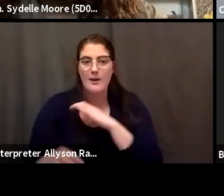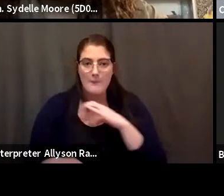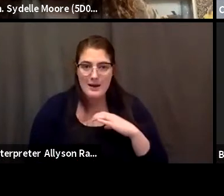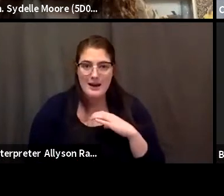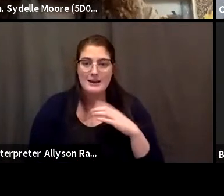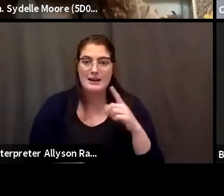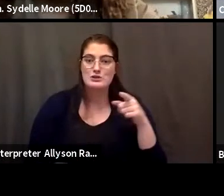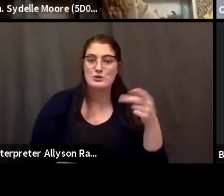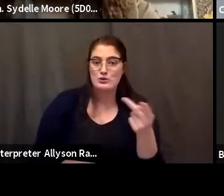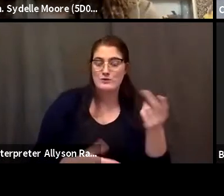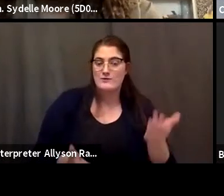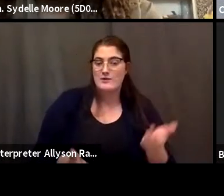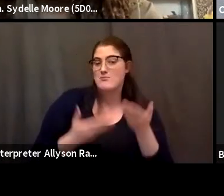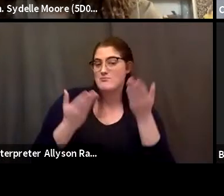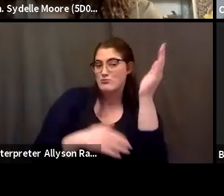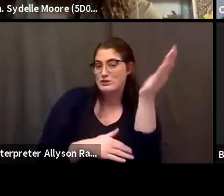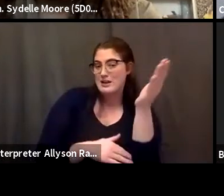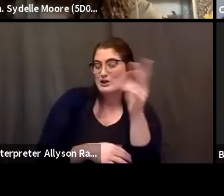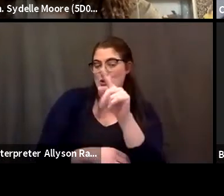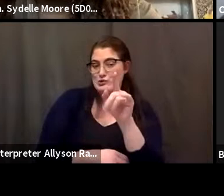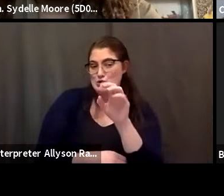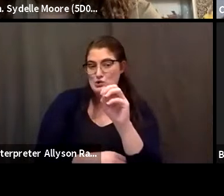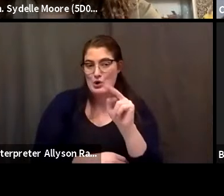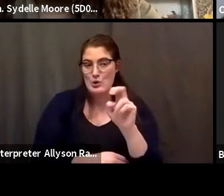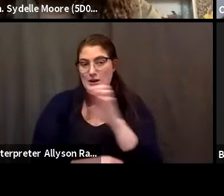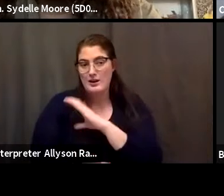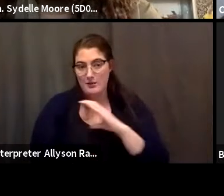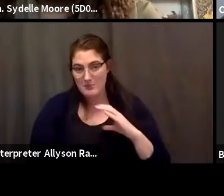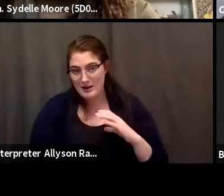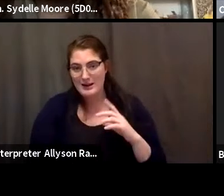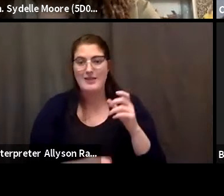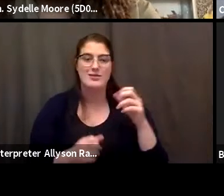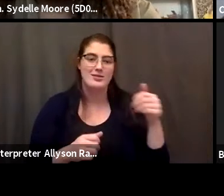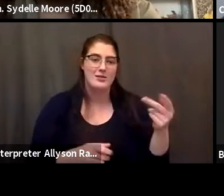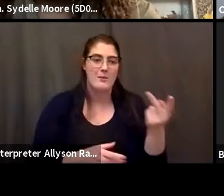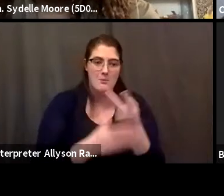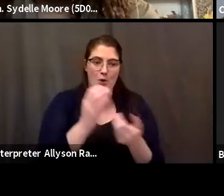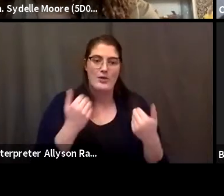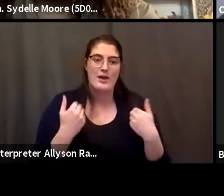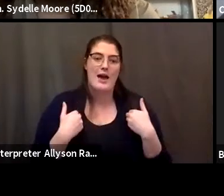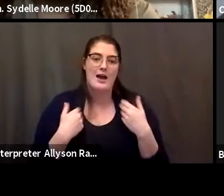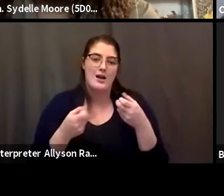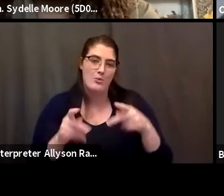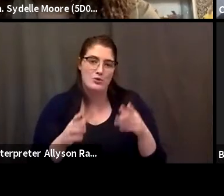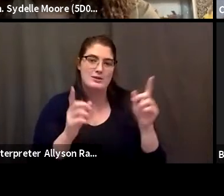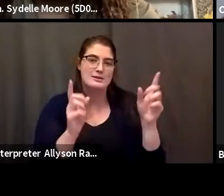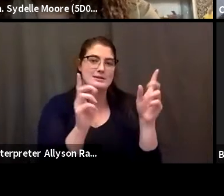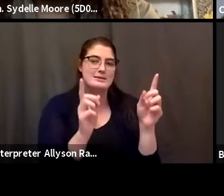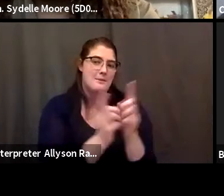they also had opportunities to meet individually to just discuss